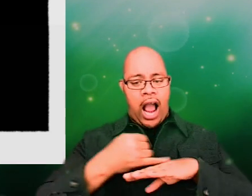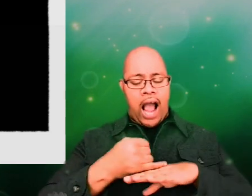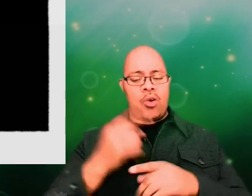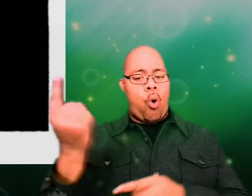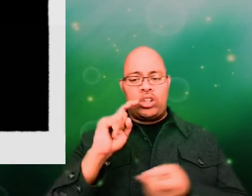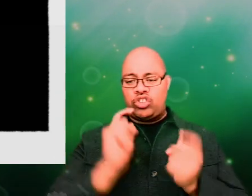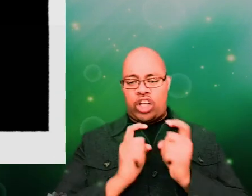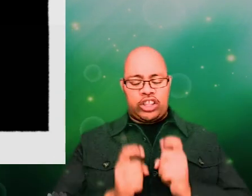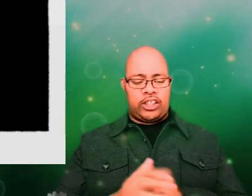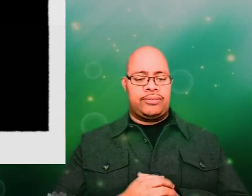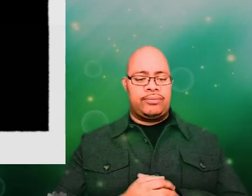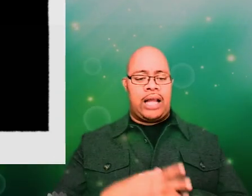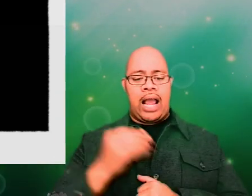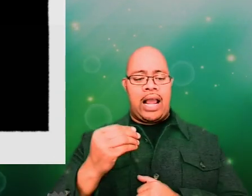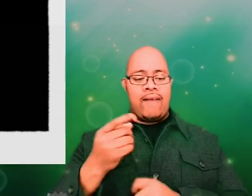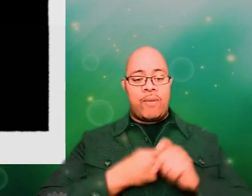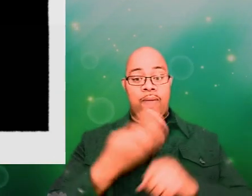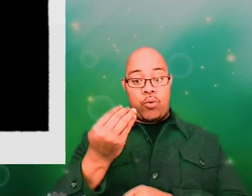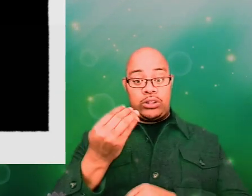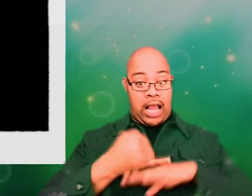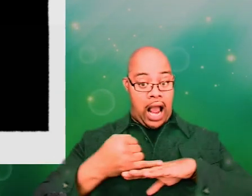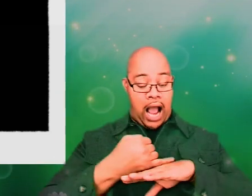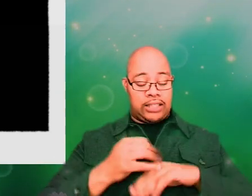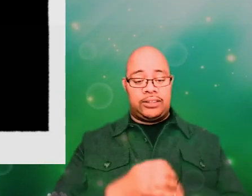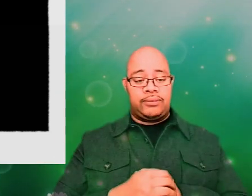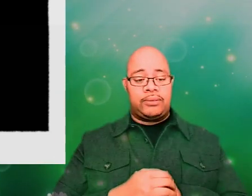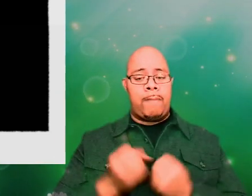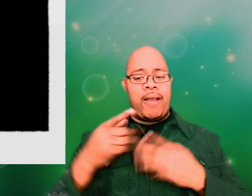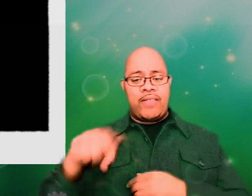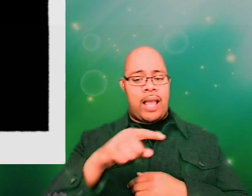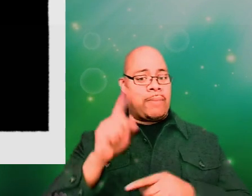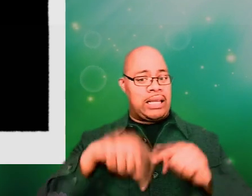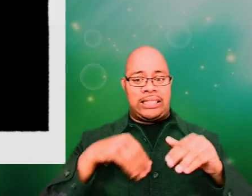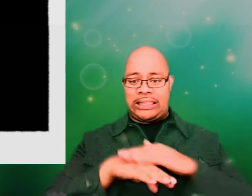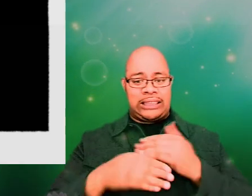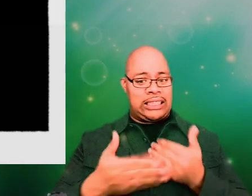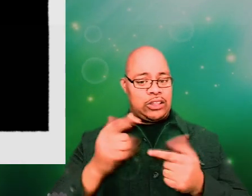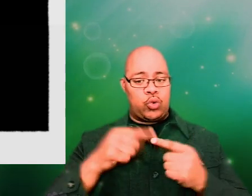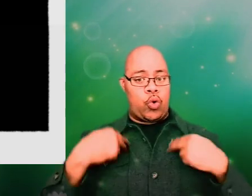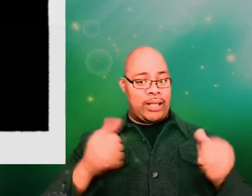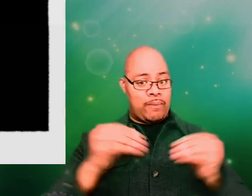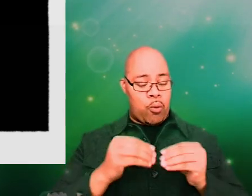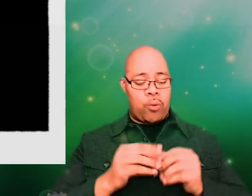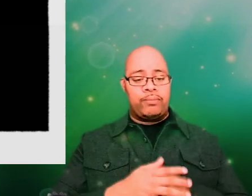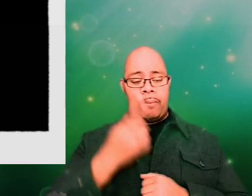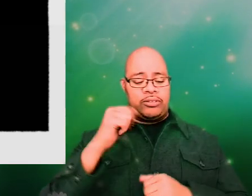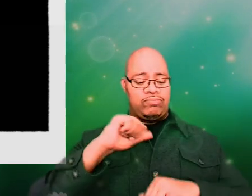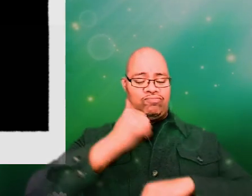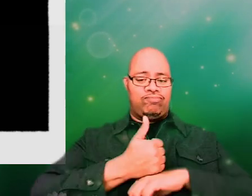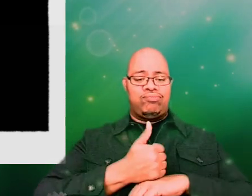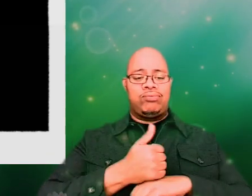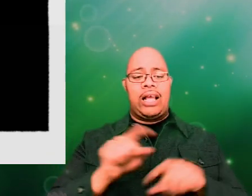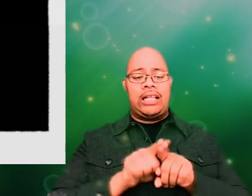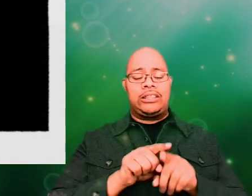constantly changing, and out of the 14 islands, many of them aren't easily accessible to humans anymore due to their designation